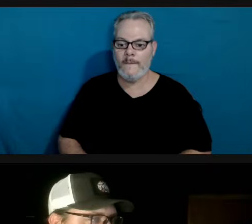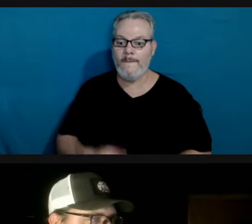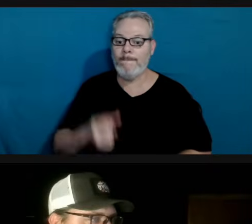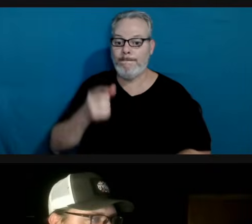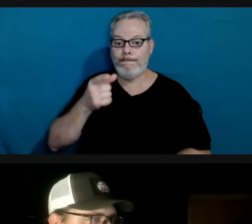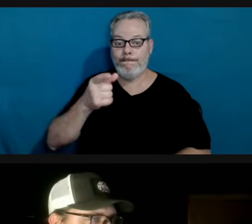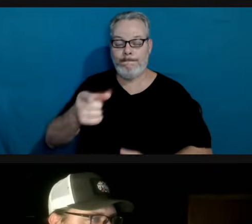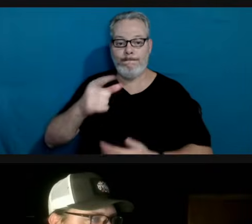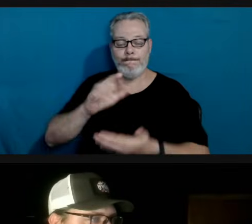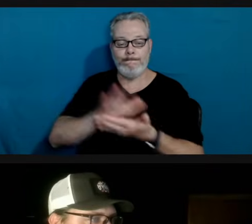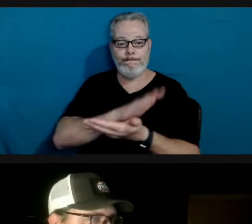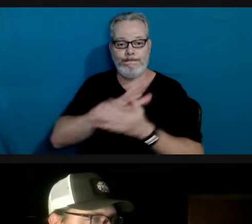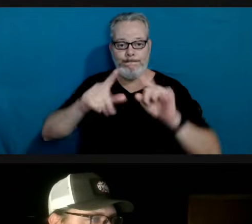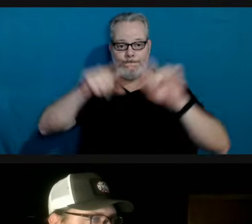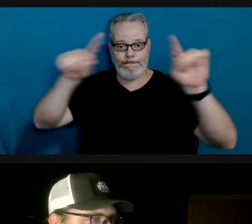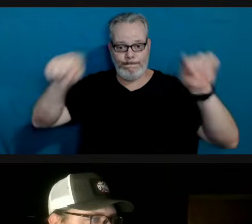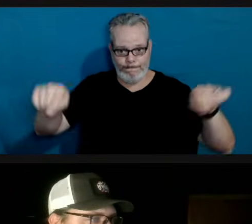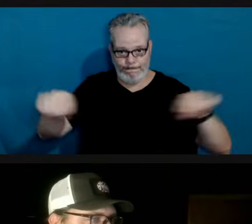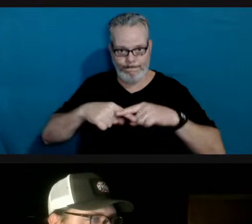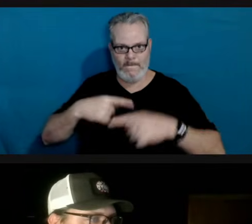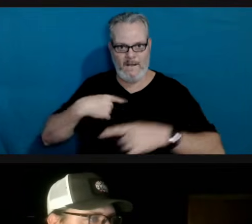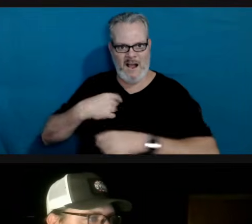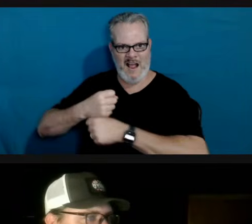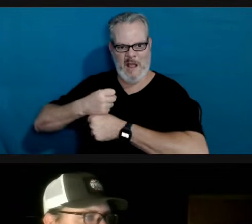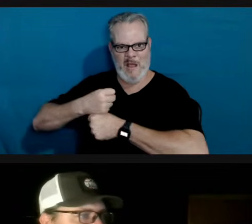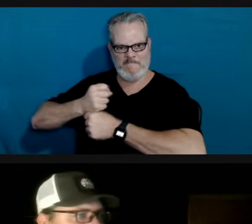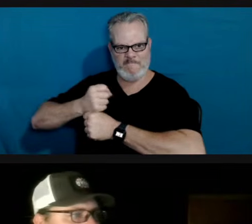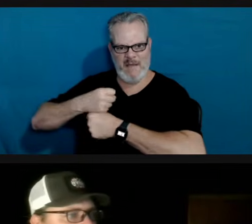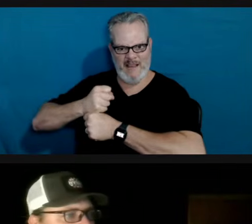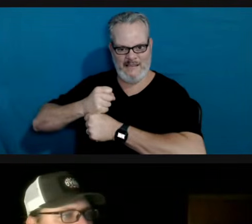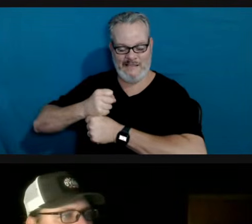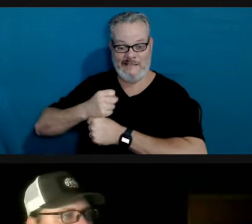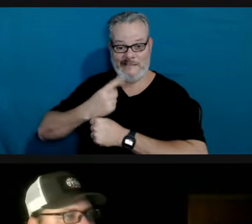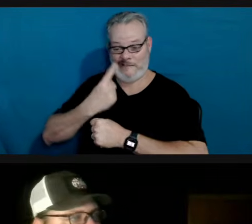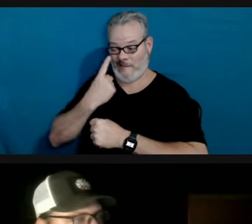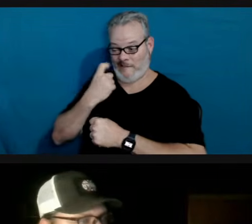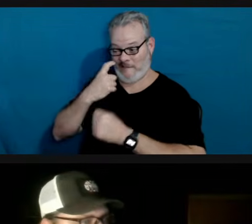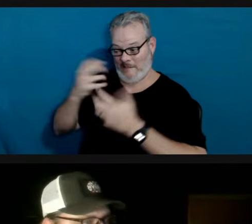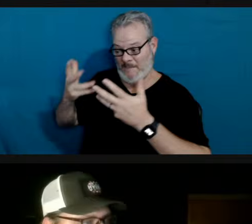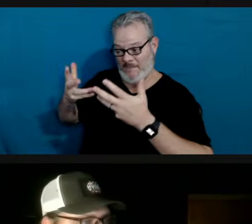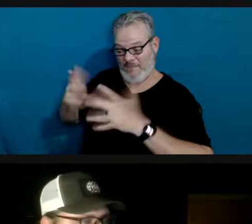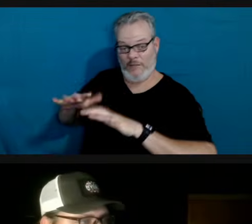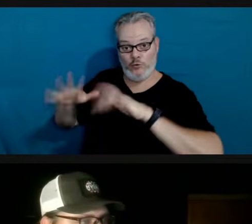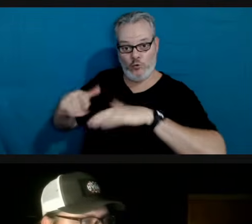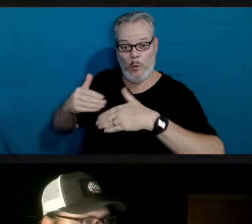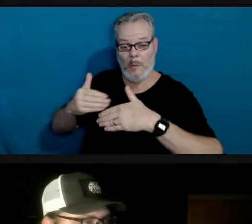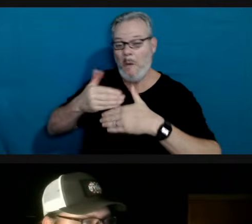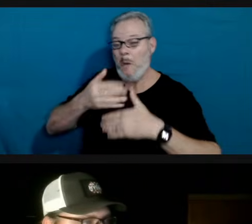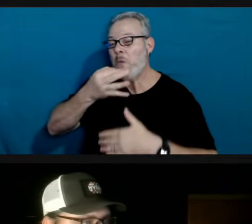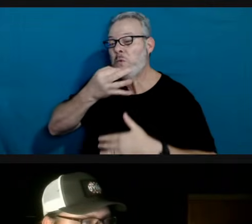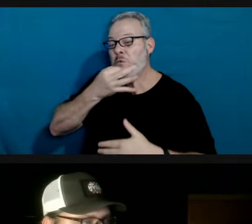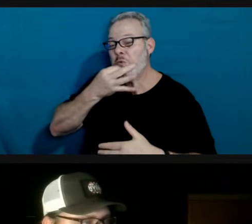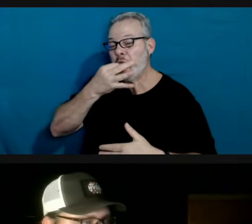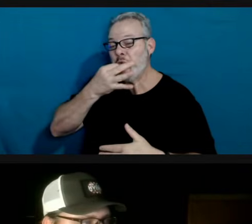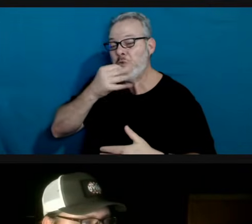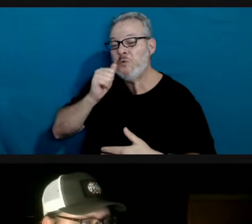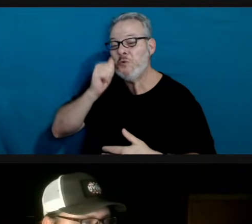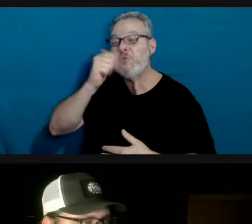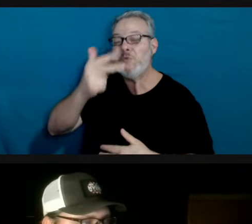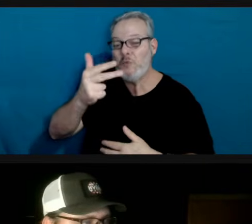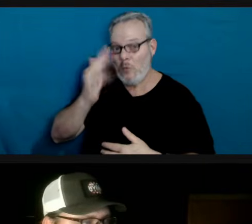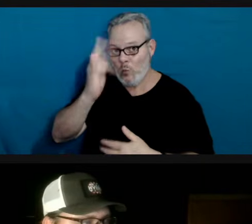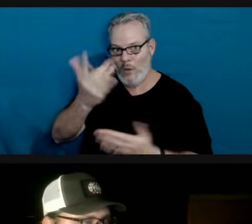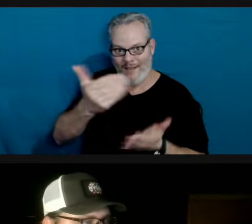reminder before the storm. We've already went through one. We have another one coming, but we're only a short time away